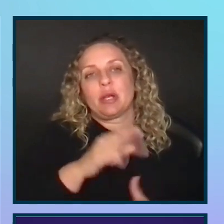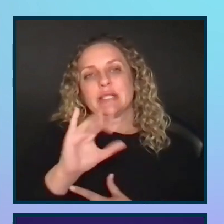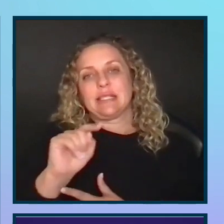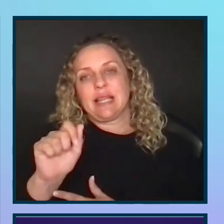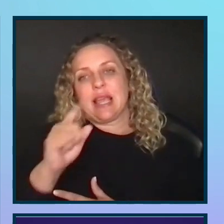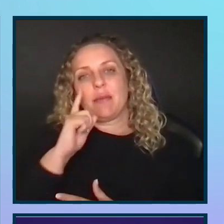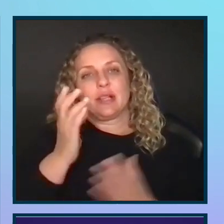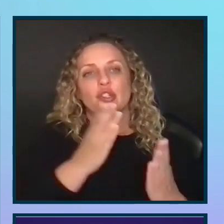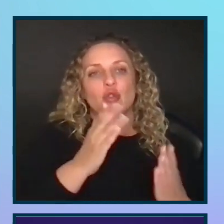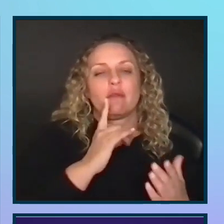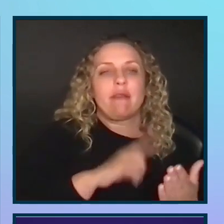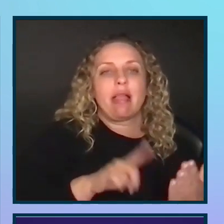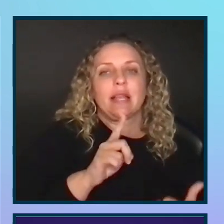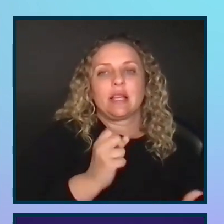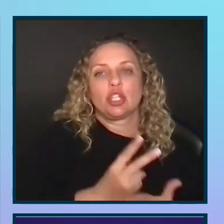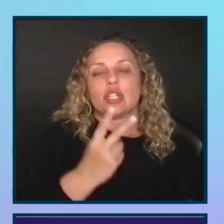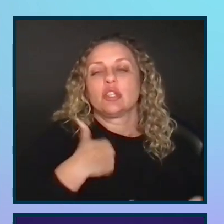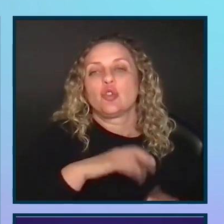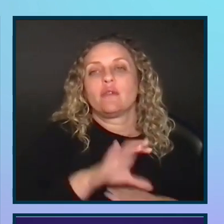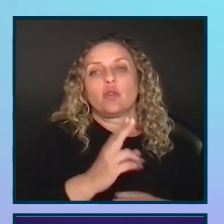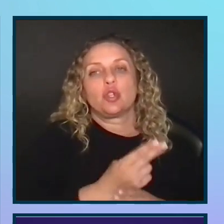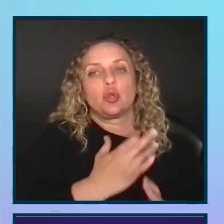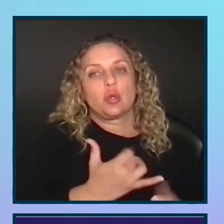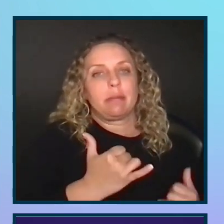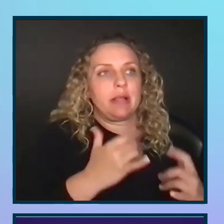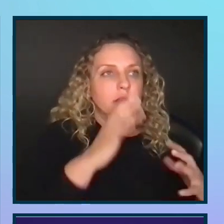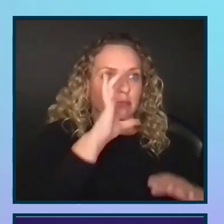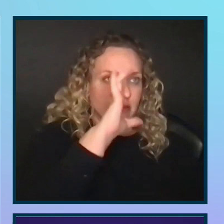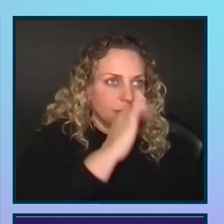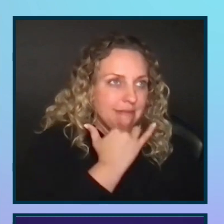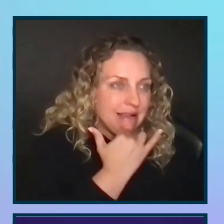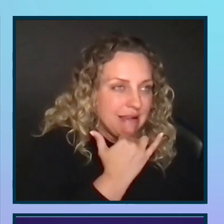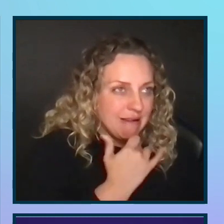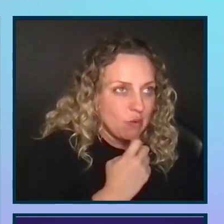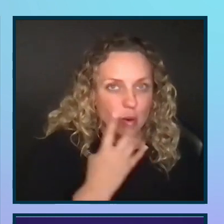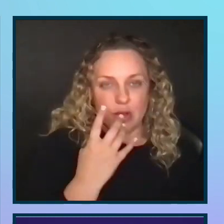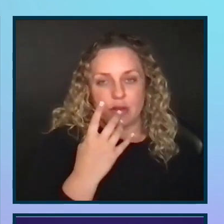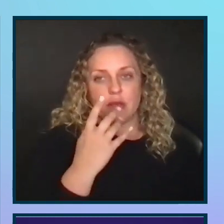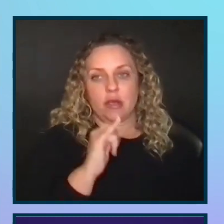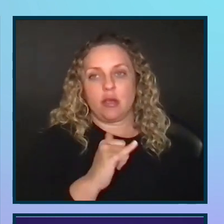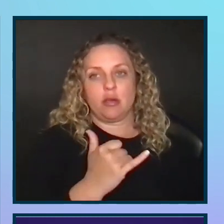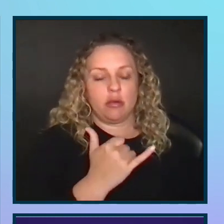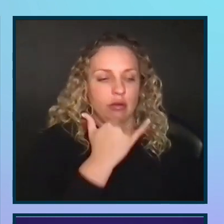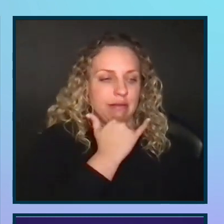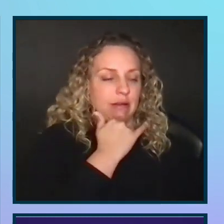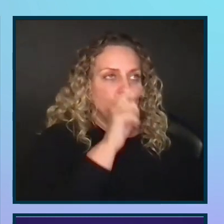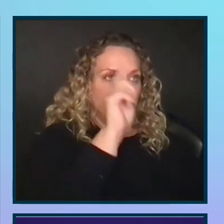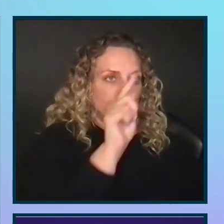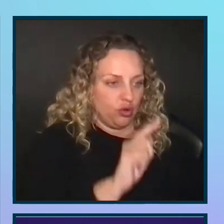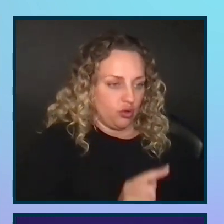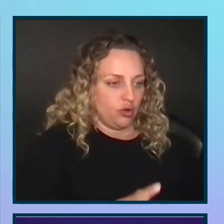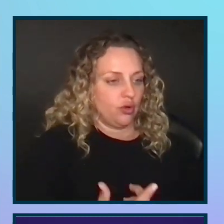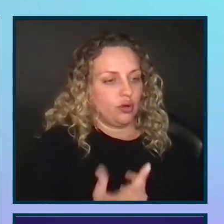of server-side validation. So you force a user to play error scavenger hunt with their forward-facing errors, with the